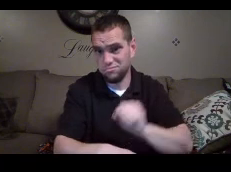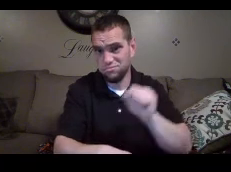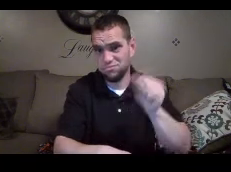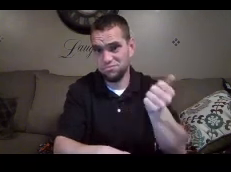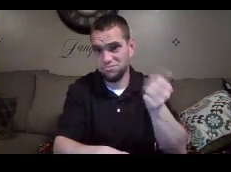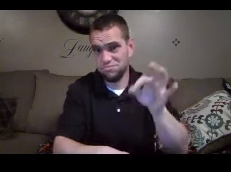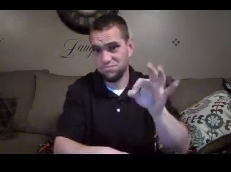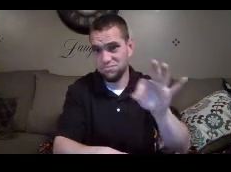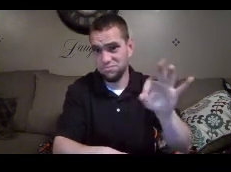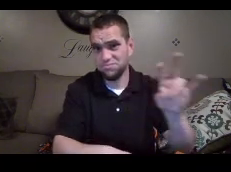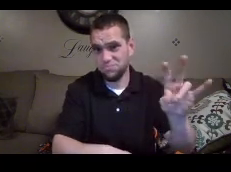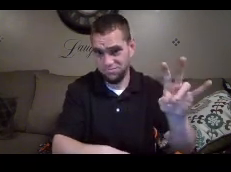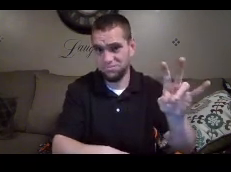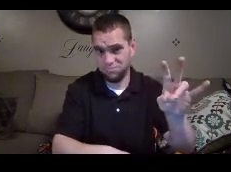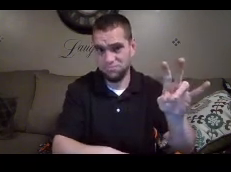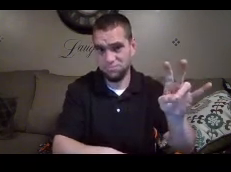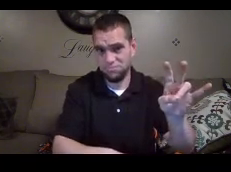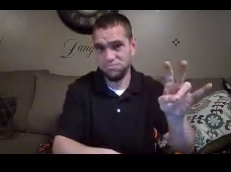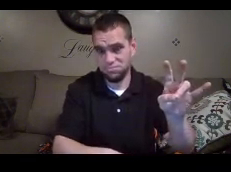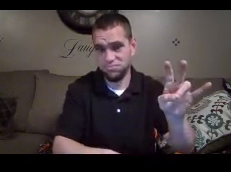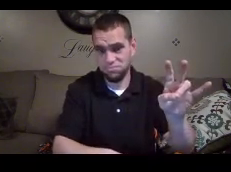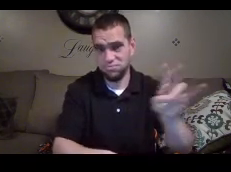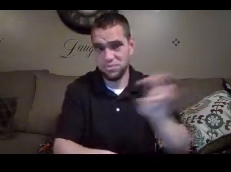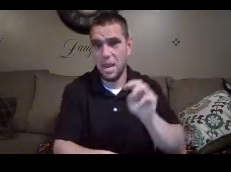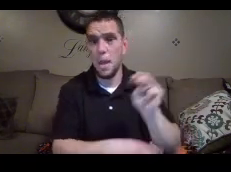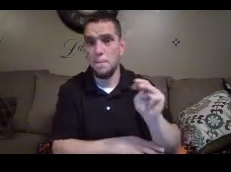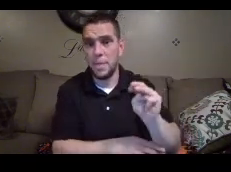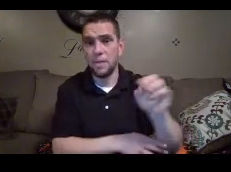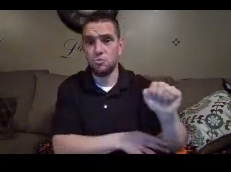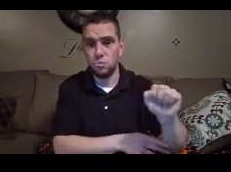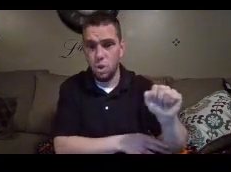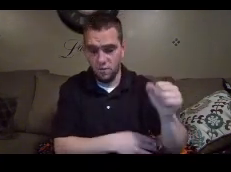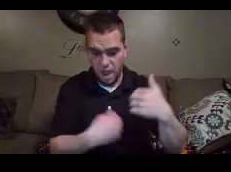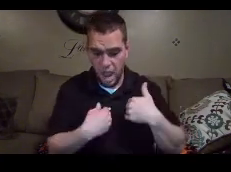very dated. Microsoft has